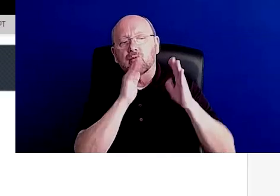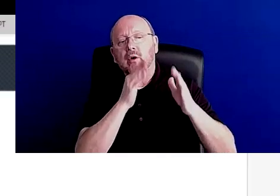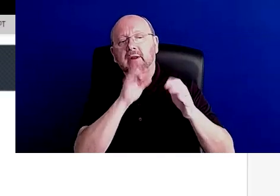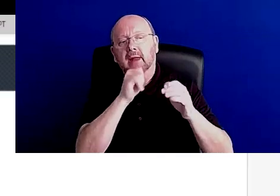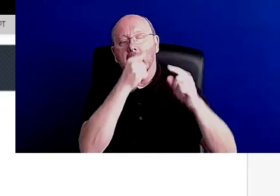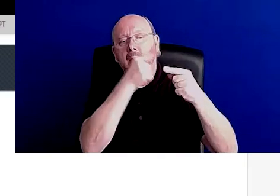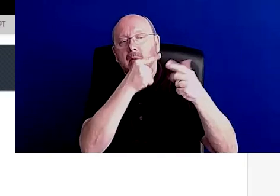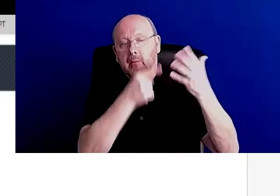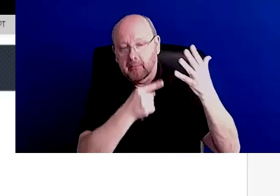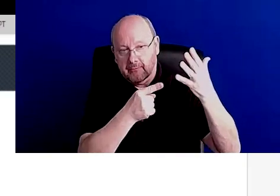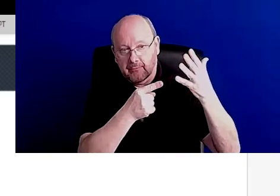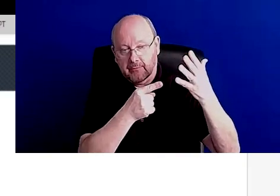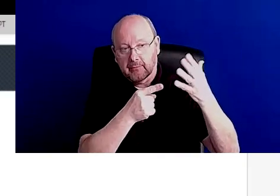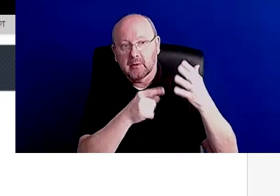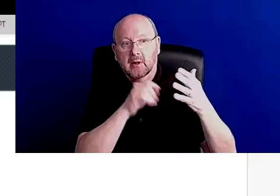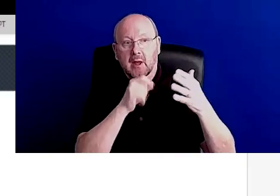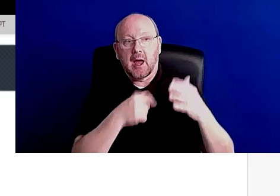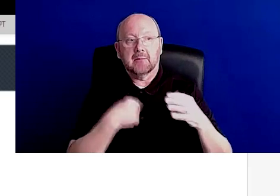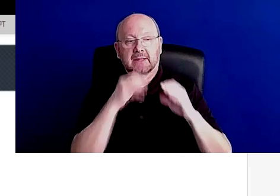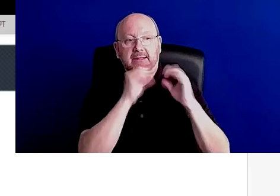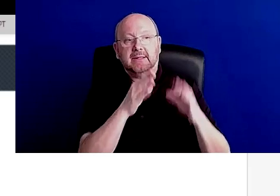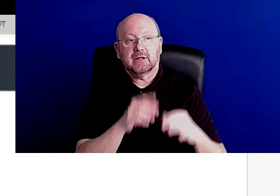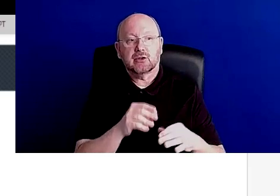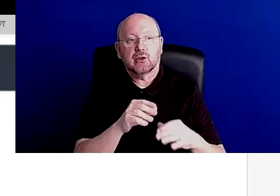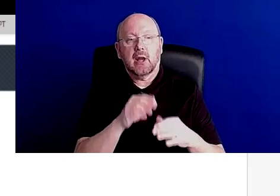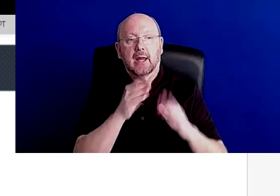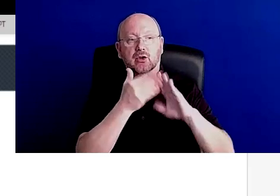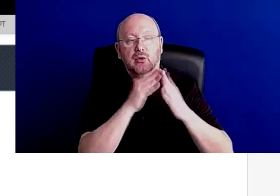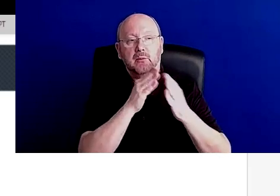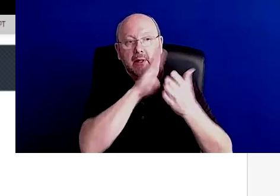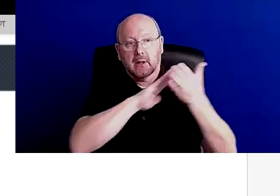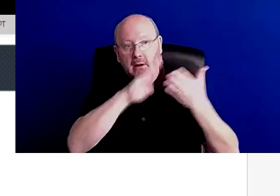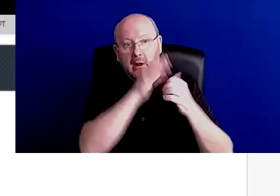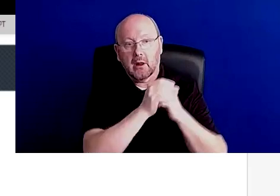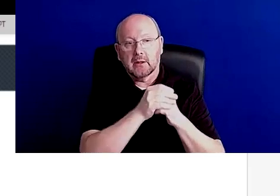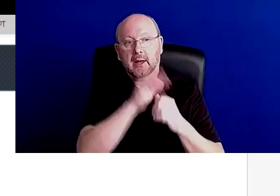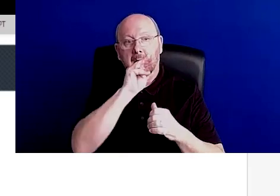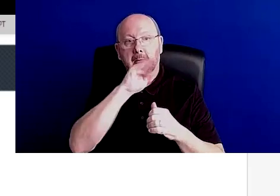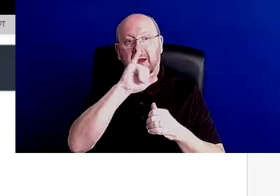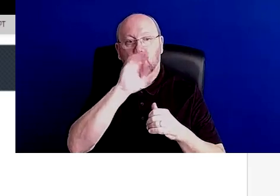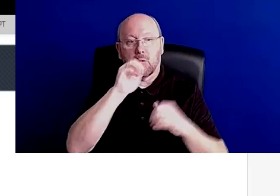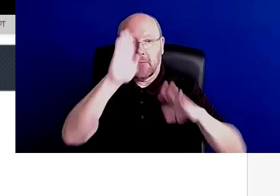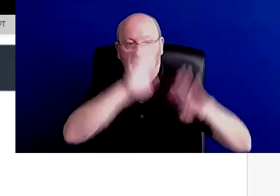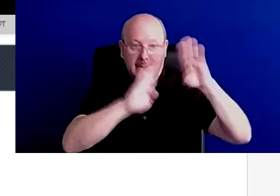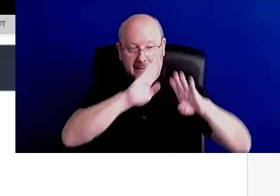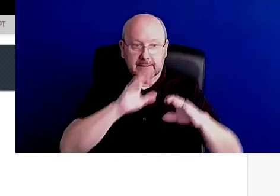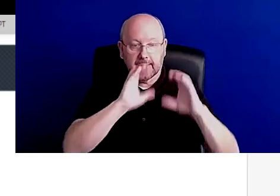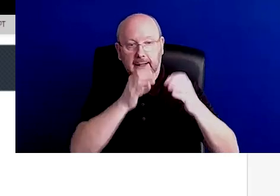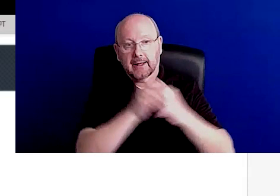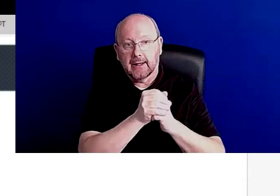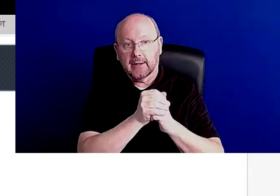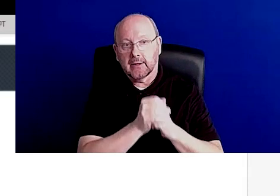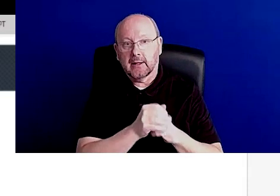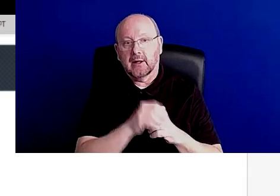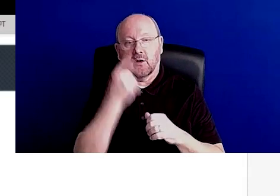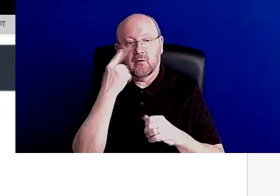I said, I am an instructor at a community college that teaches an introduction microbiology course to allied health majors at an undergraduate